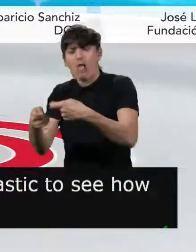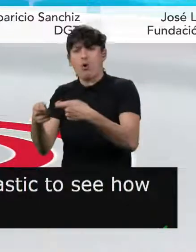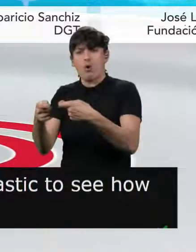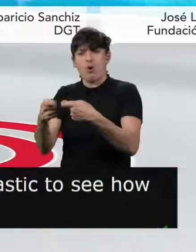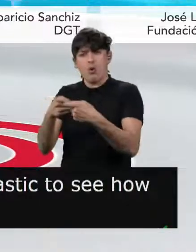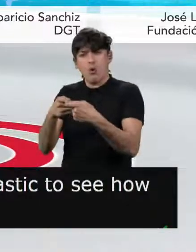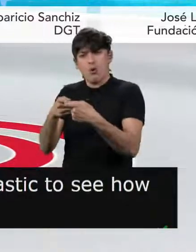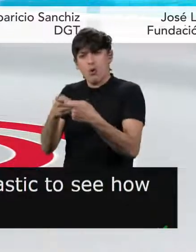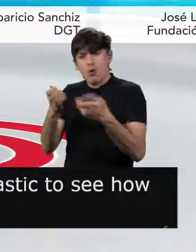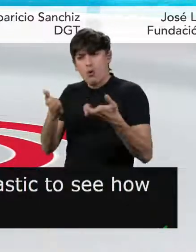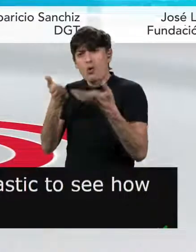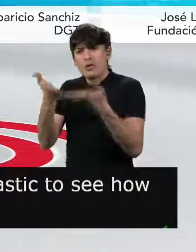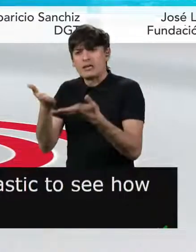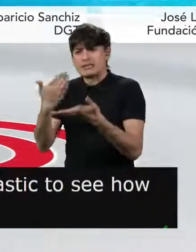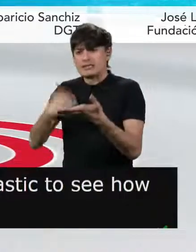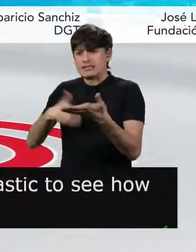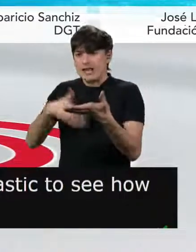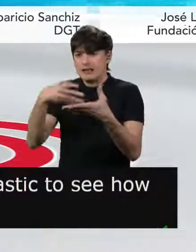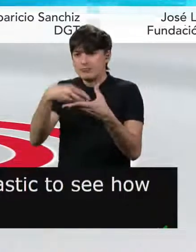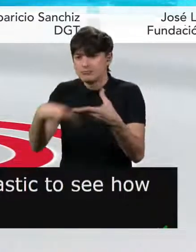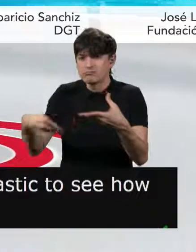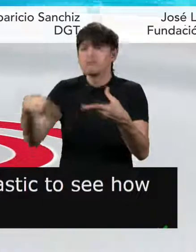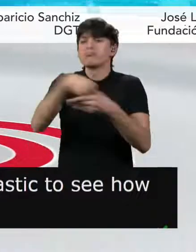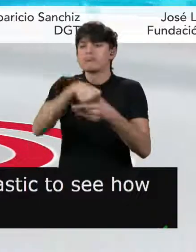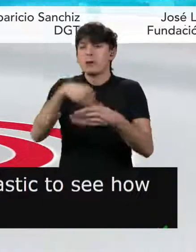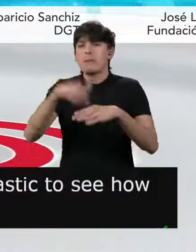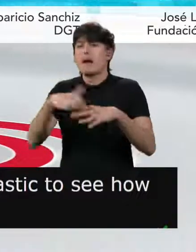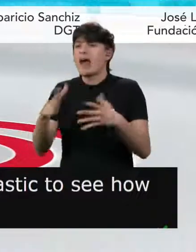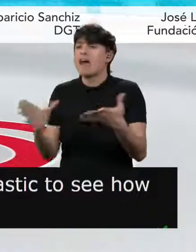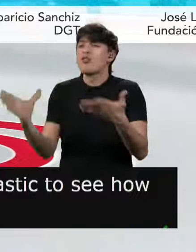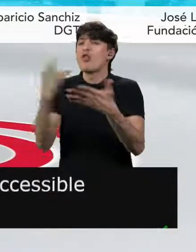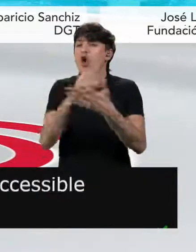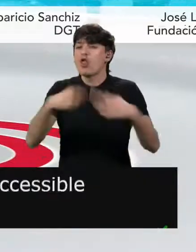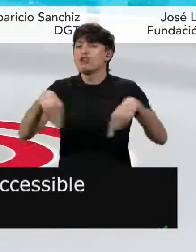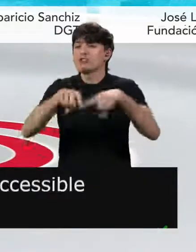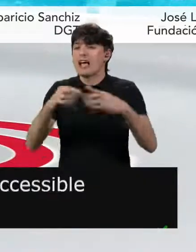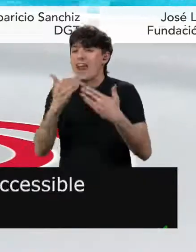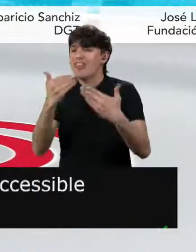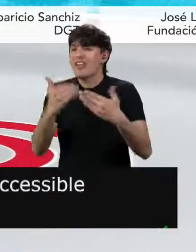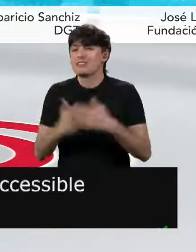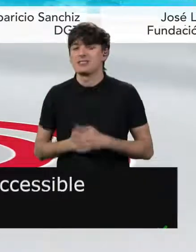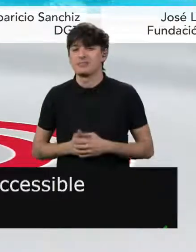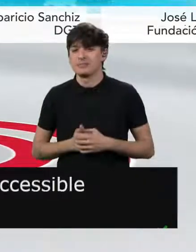accessible elements and make them inclusive for everyone. Thanks.